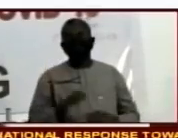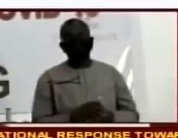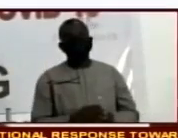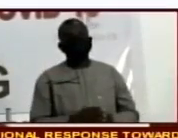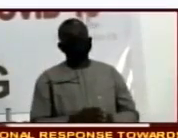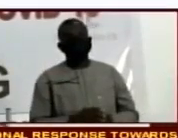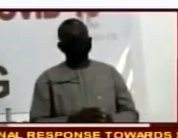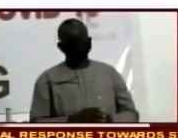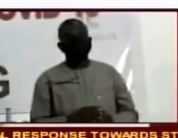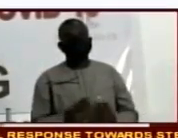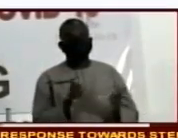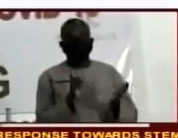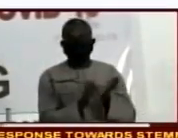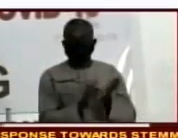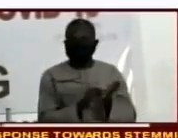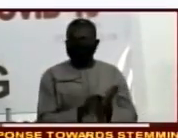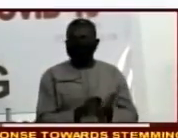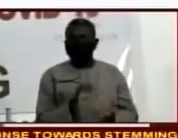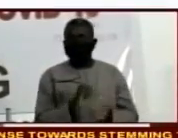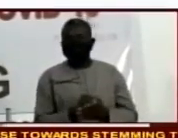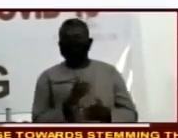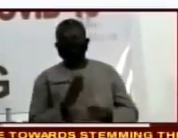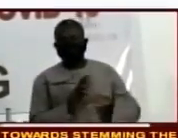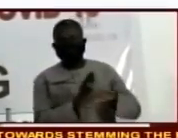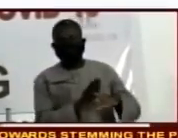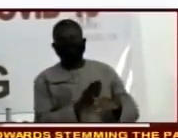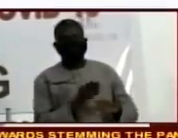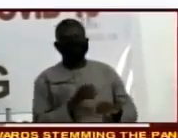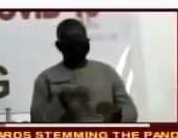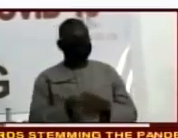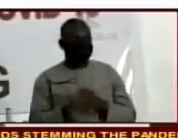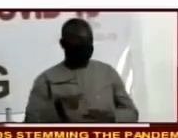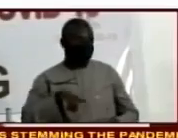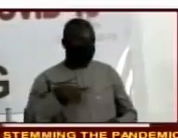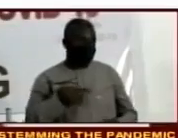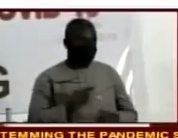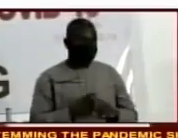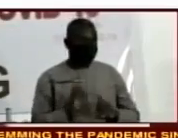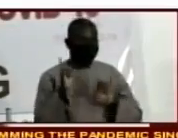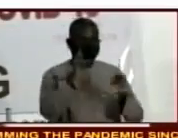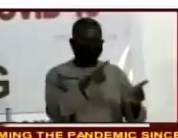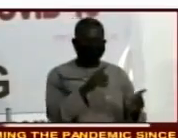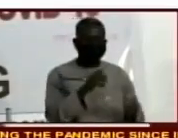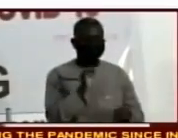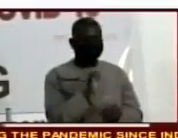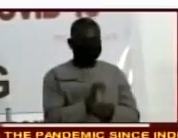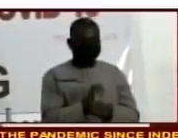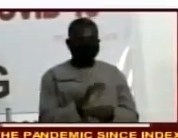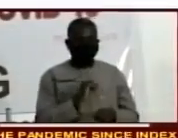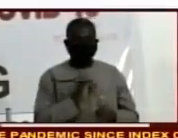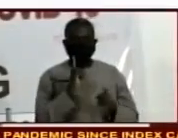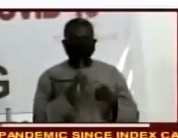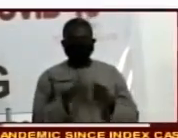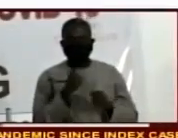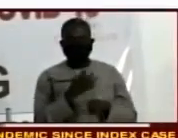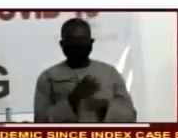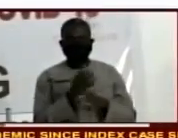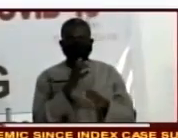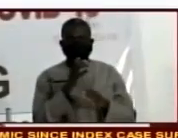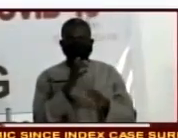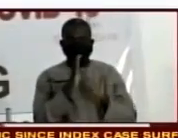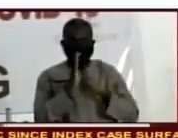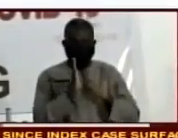journalists being prevented from doing their work in Lagos, I will take up the matter with the Commissioner of Police in Lagos, because my